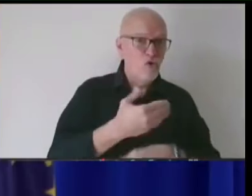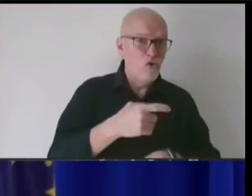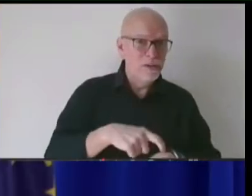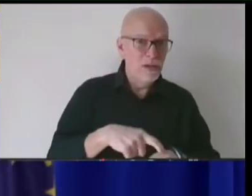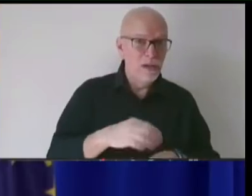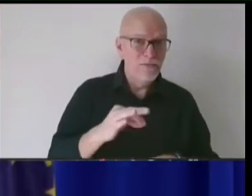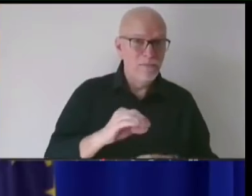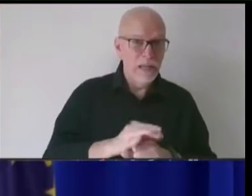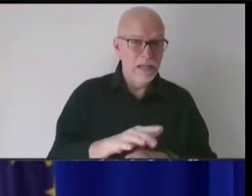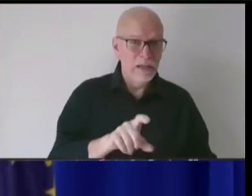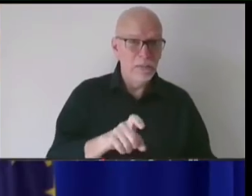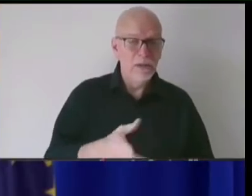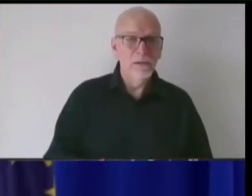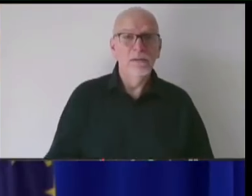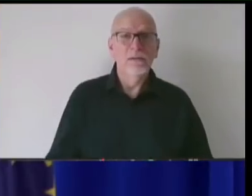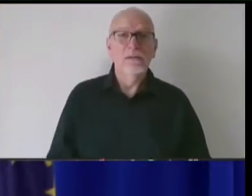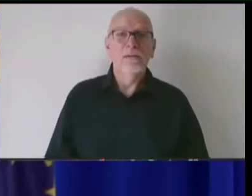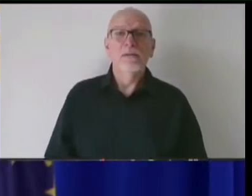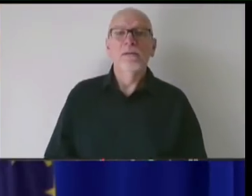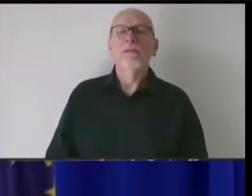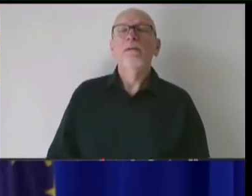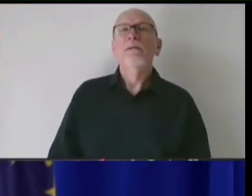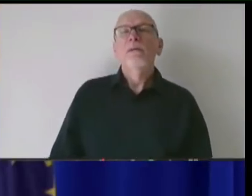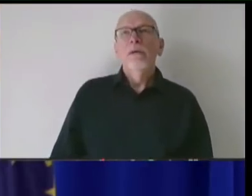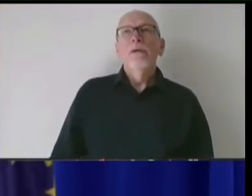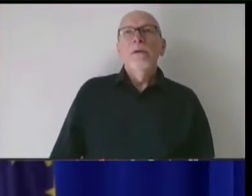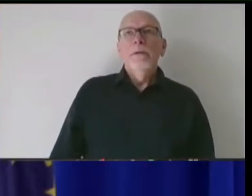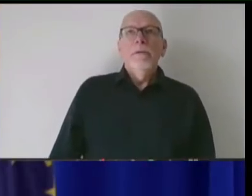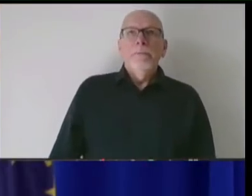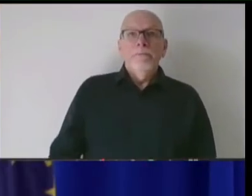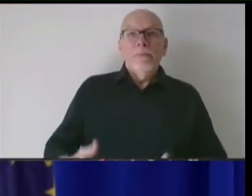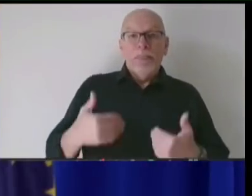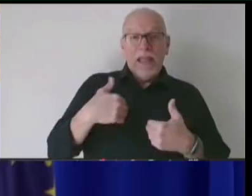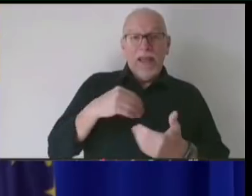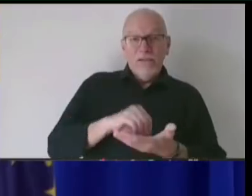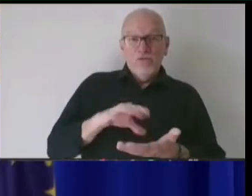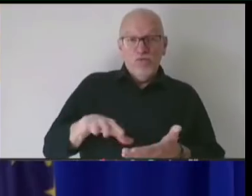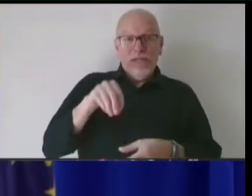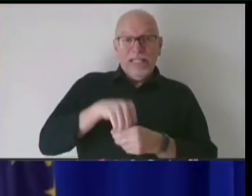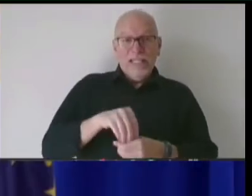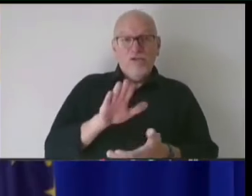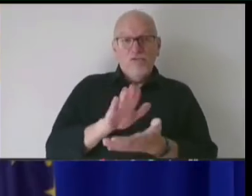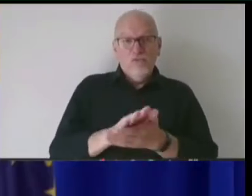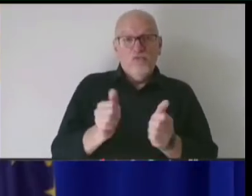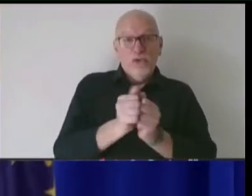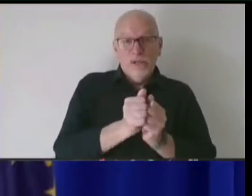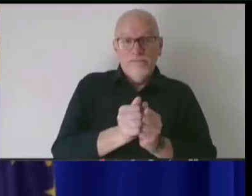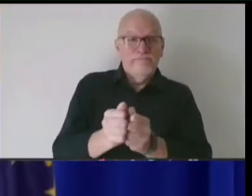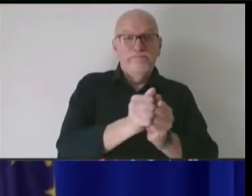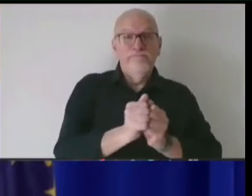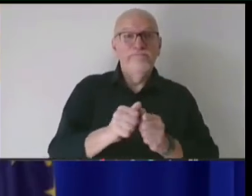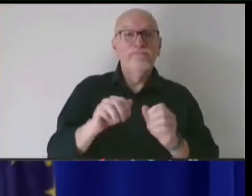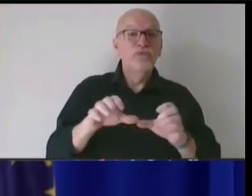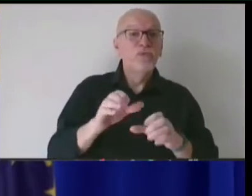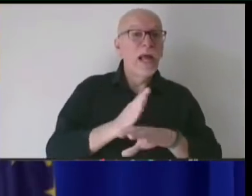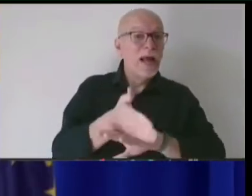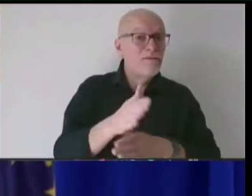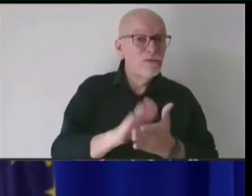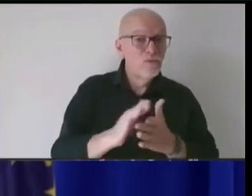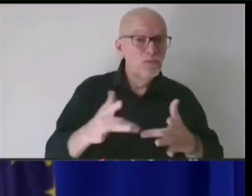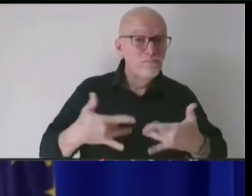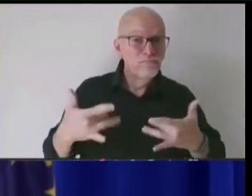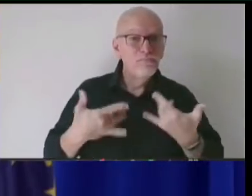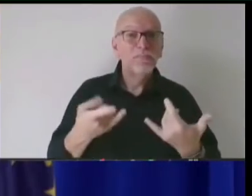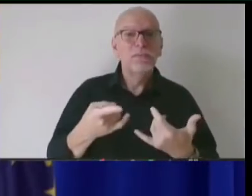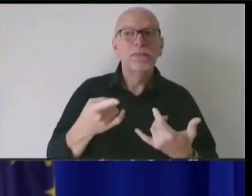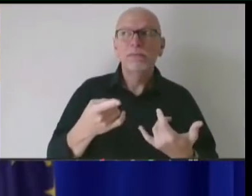pandemic? Well, most certainly having students in schools together and doing extracurricular activities is contributing to